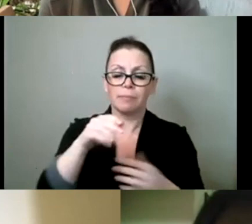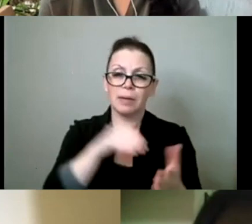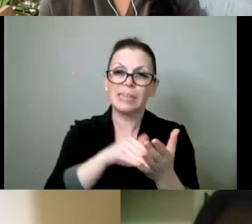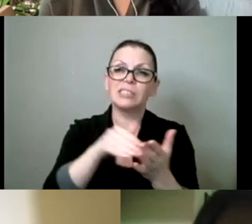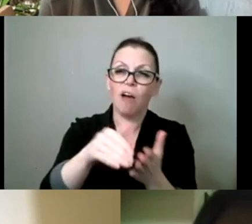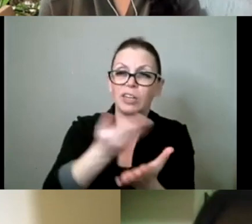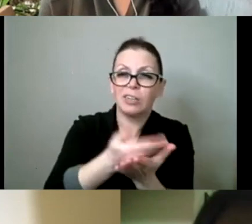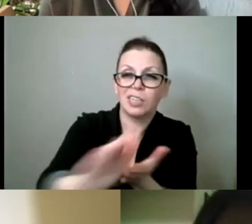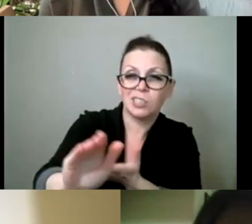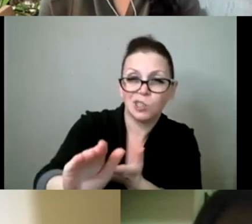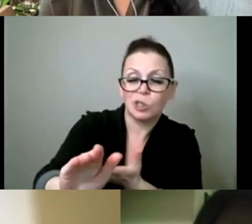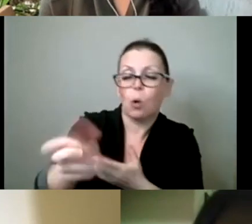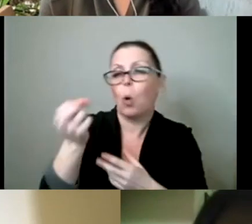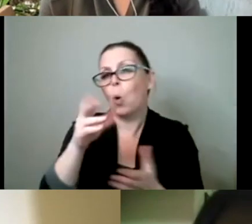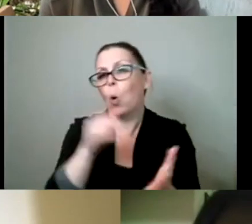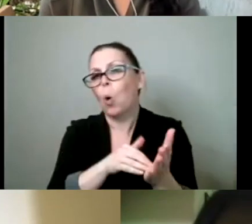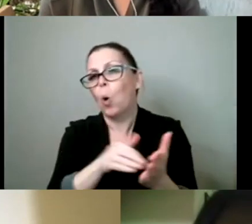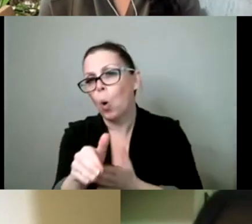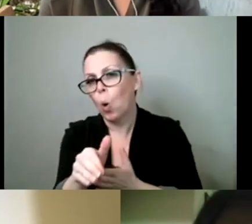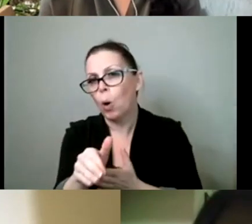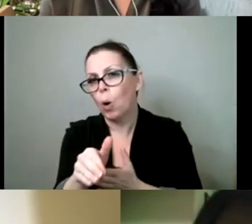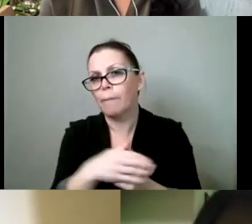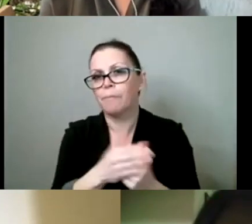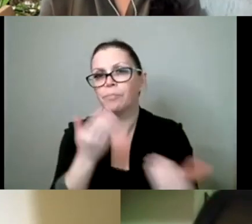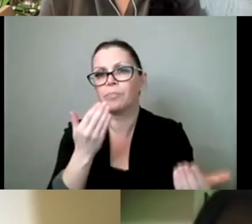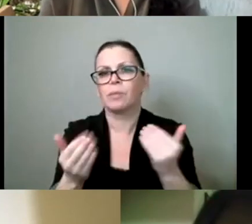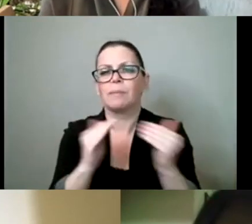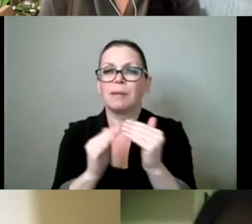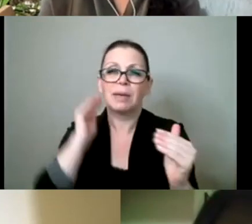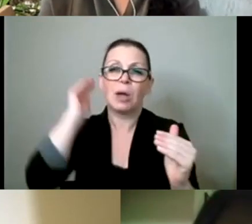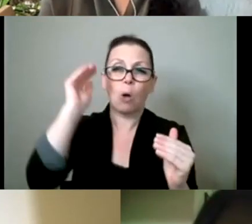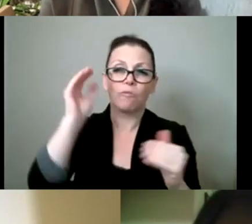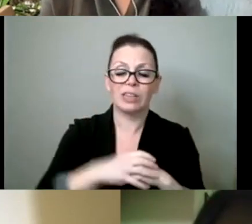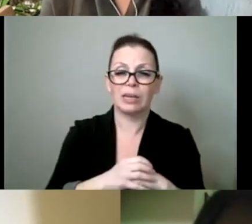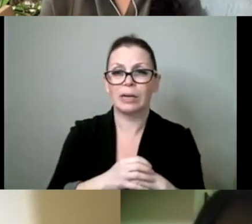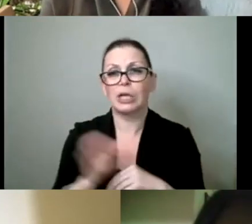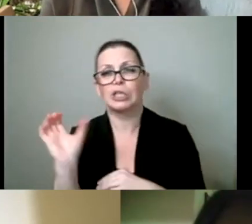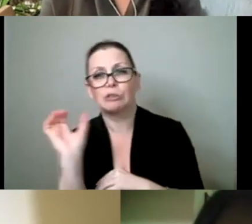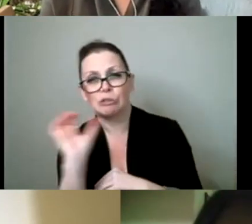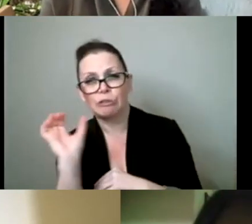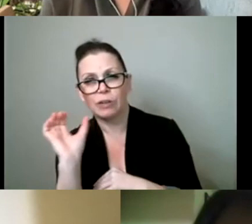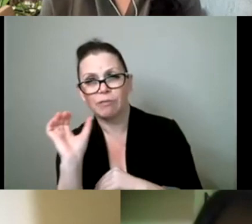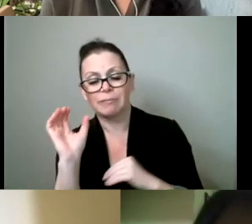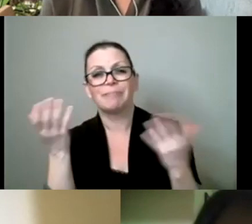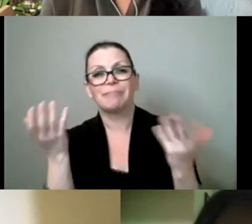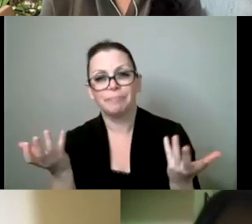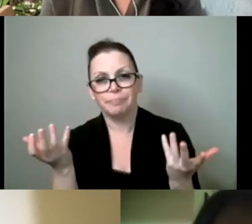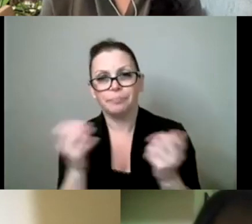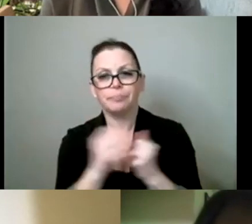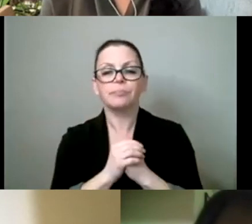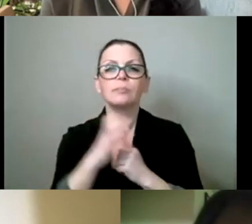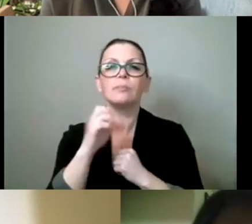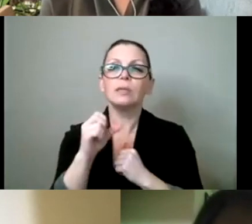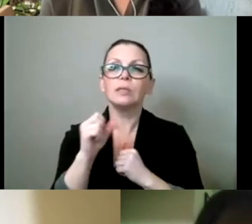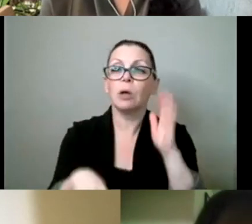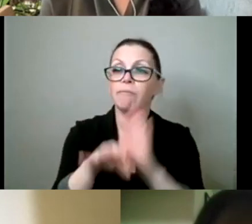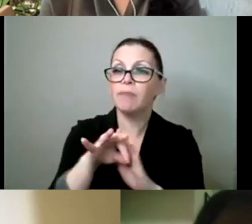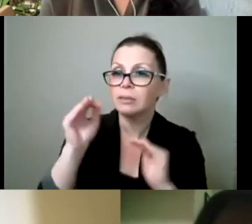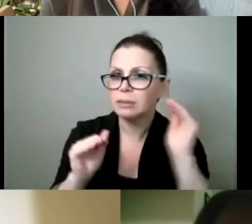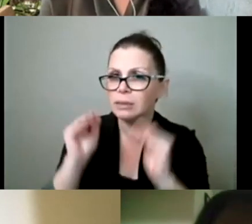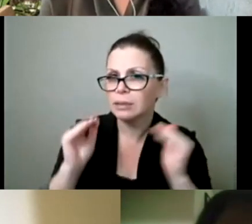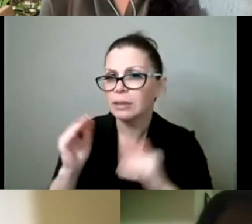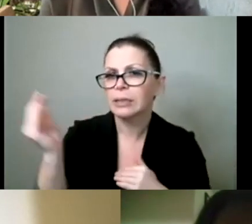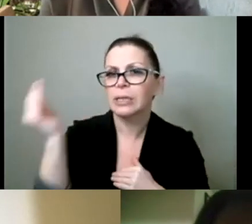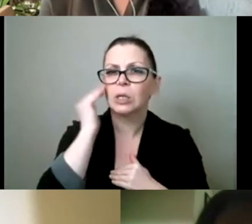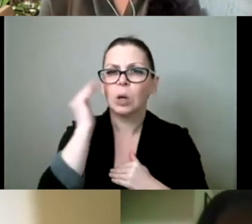exclusionary or often may be overly conservative. And the balance is knowing what you